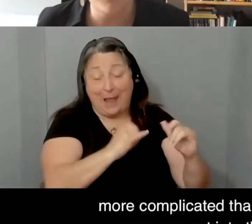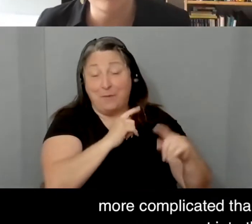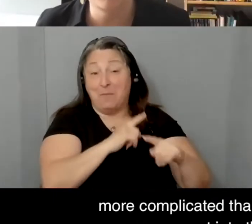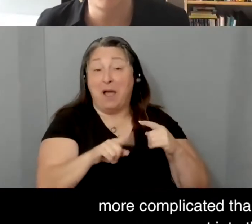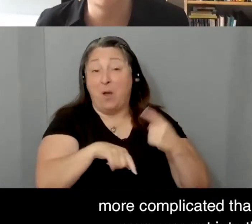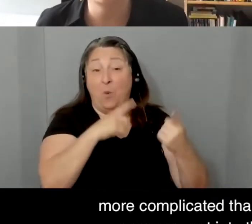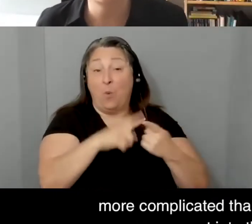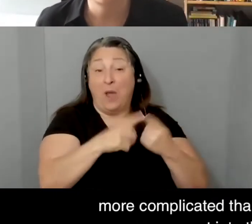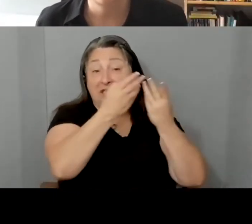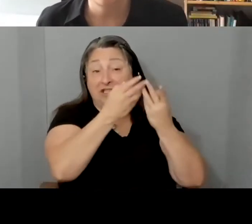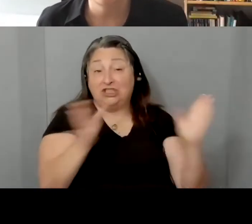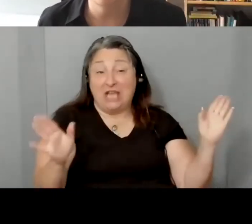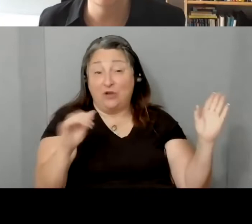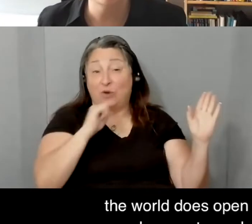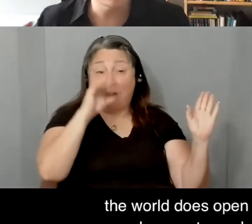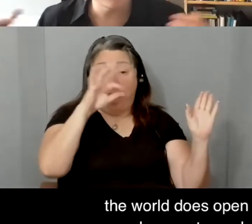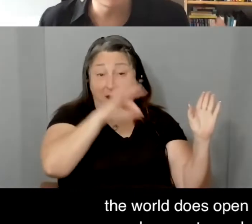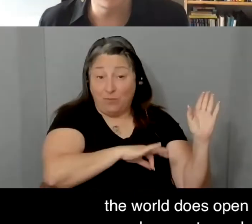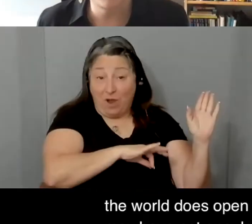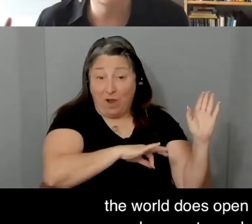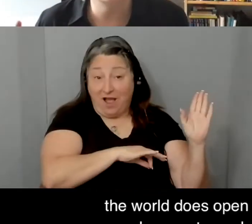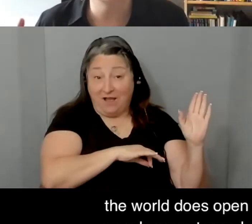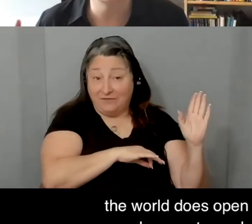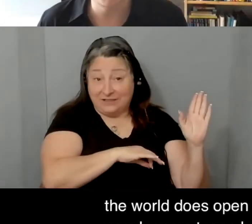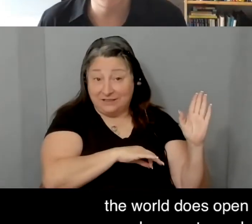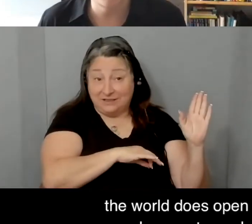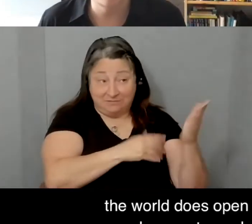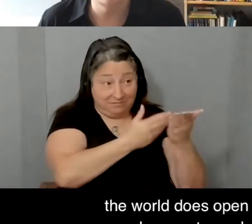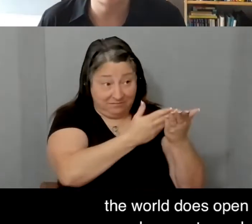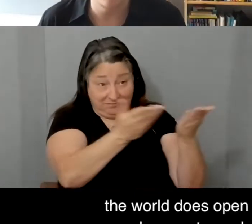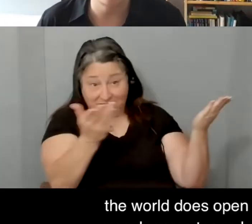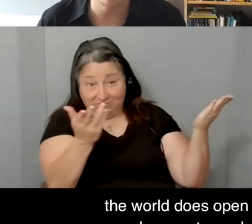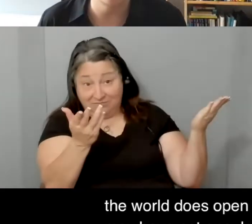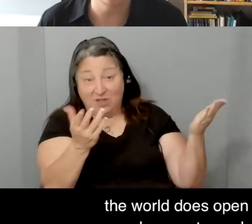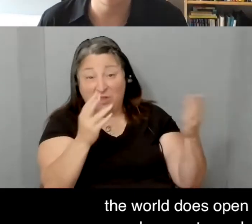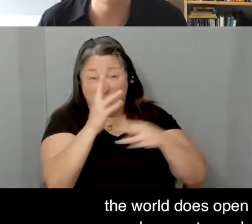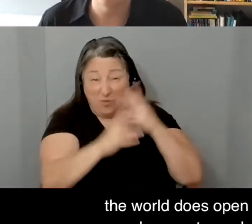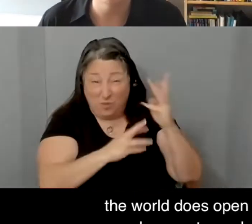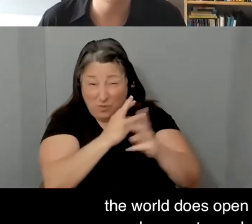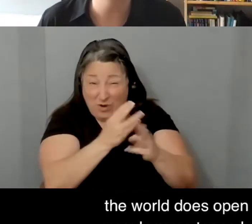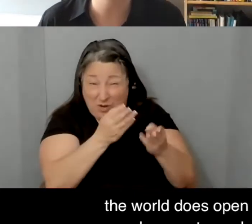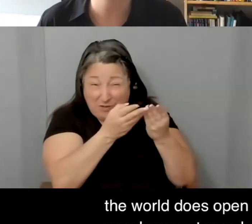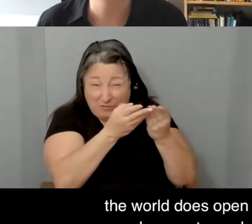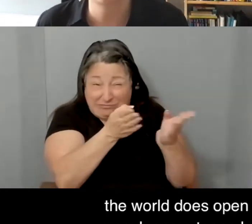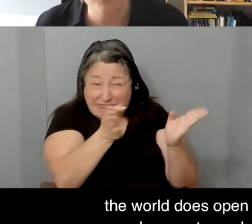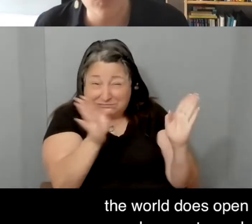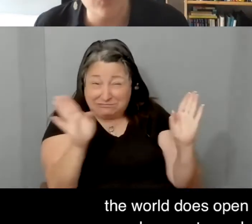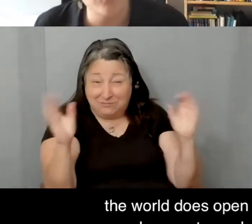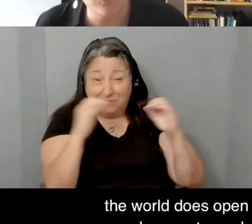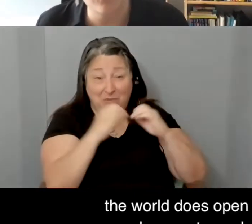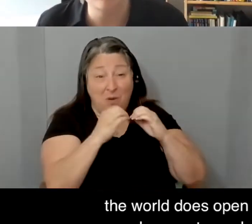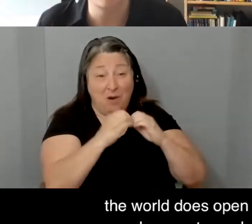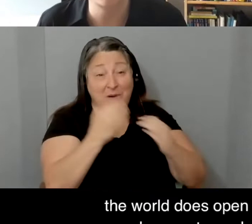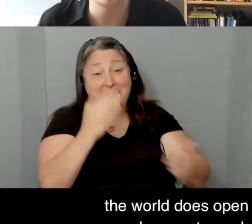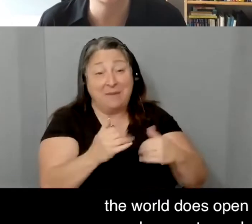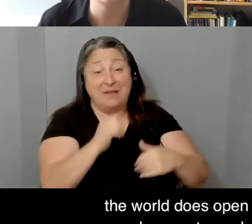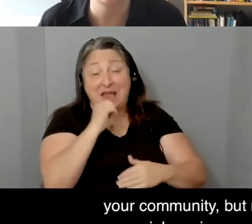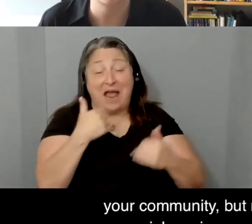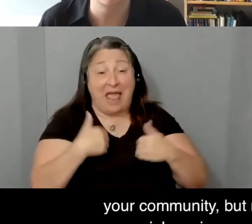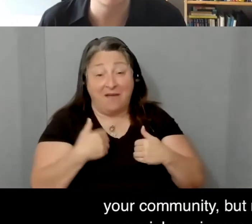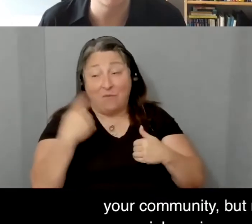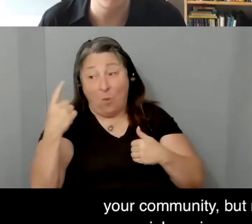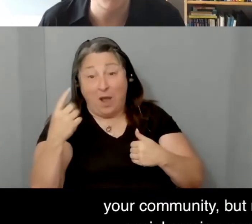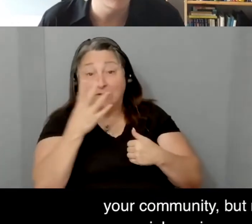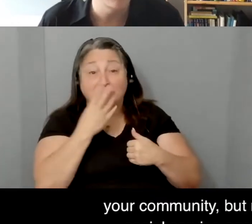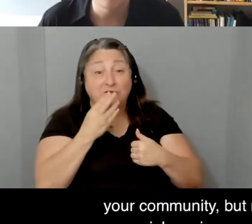general nonprofit space, the world does open up to some extent in that you may have not one Jewish social service agency in